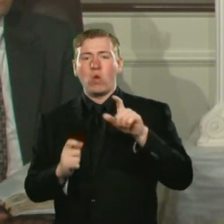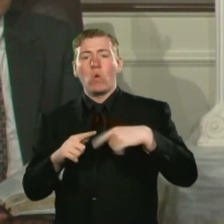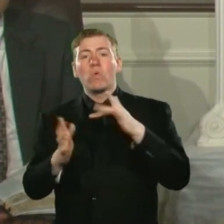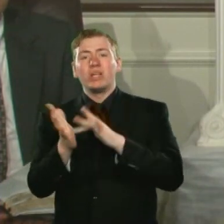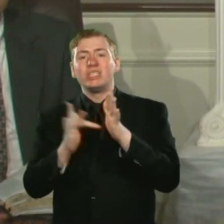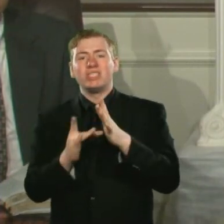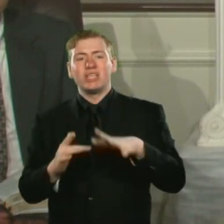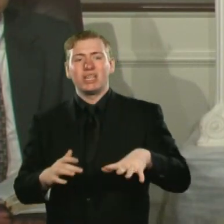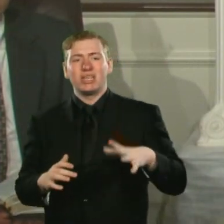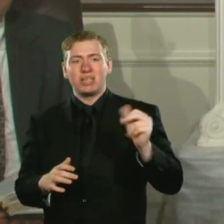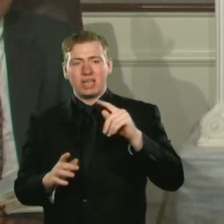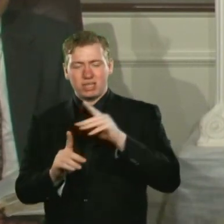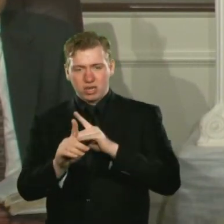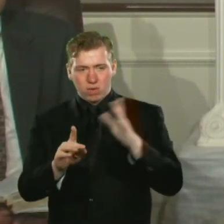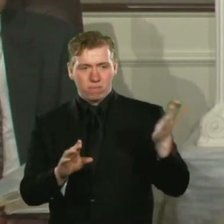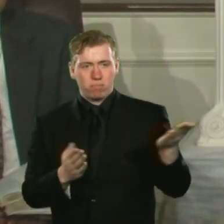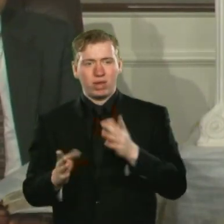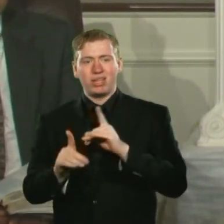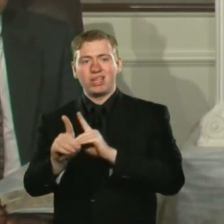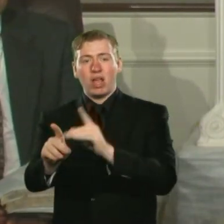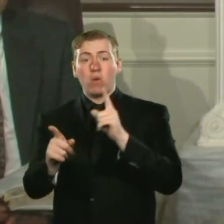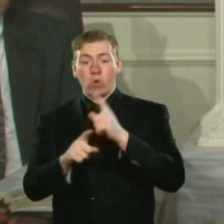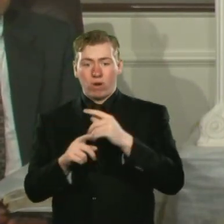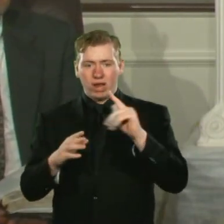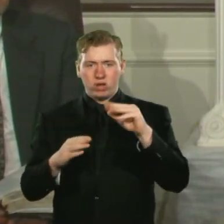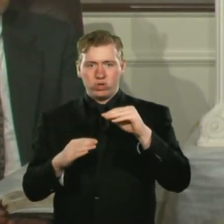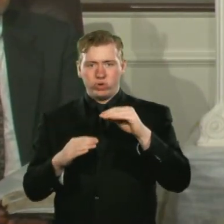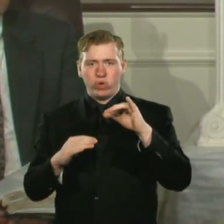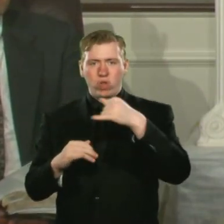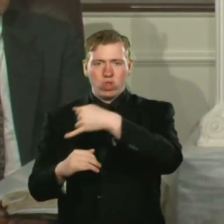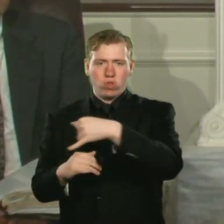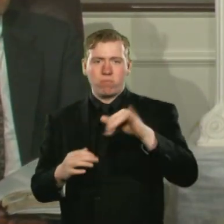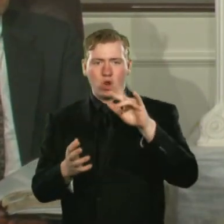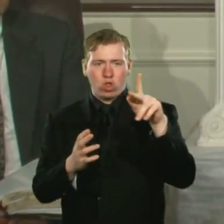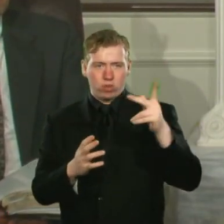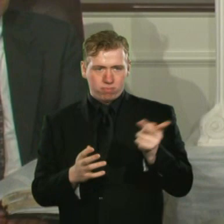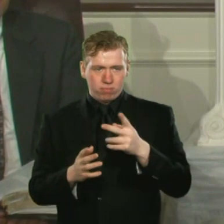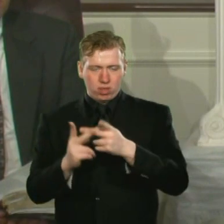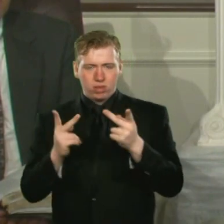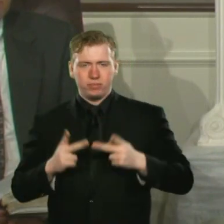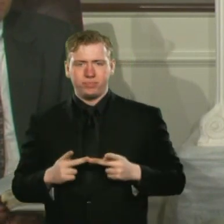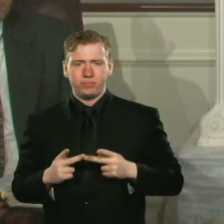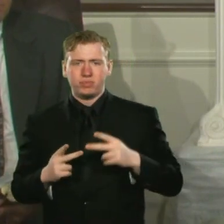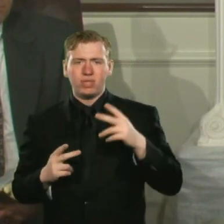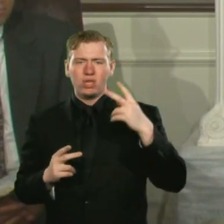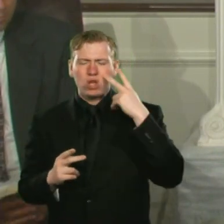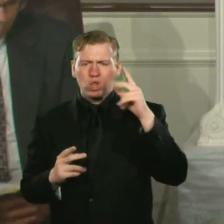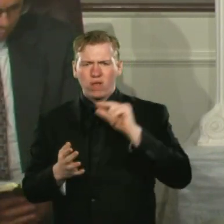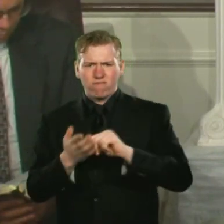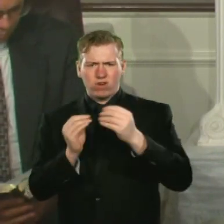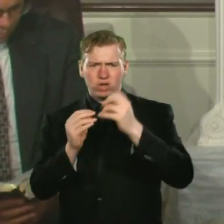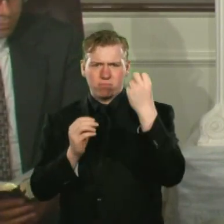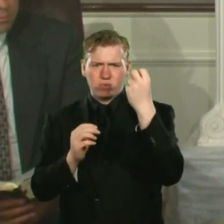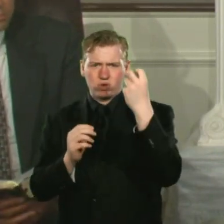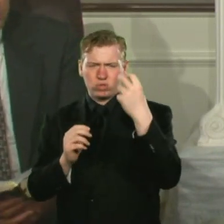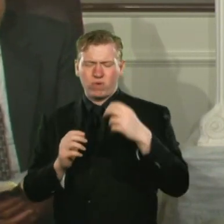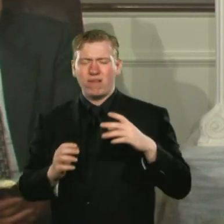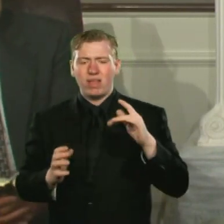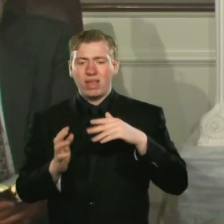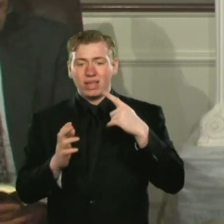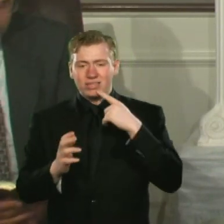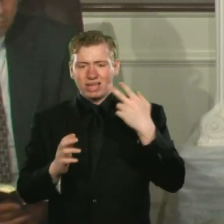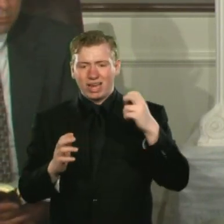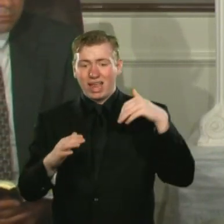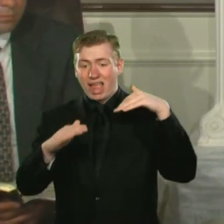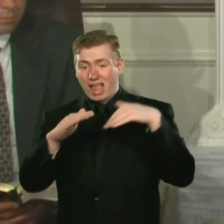the disciples right down on the border of those two places. Let's look at verse number 12. The Bible says, and he entered into